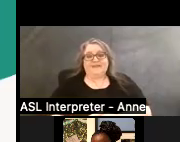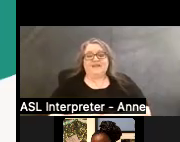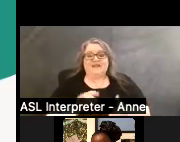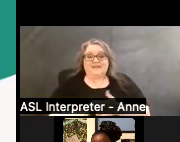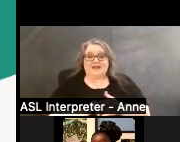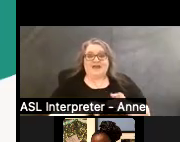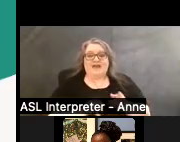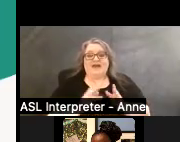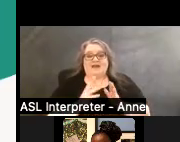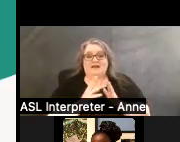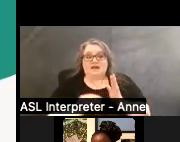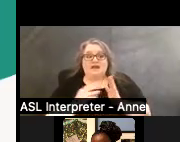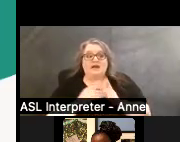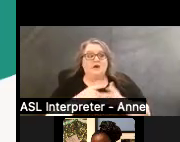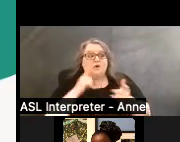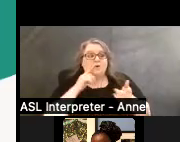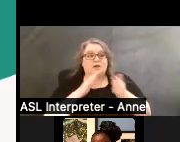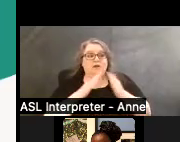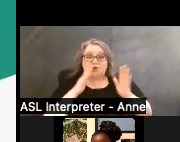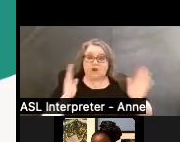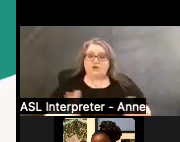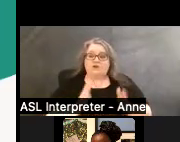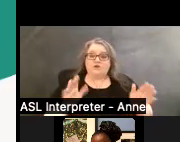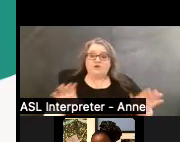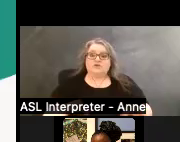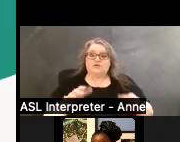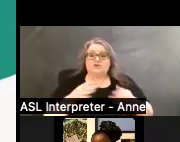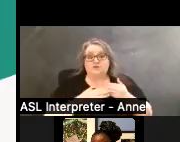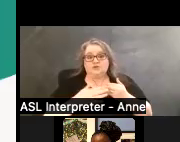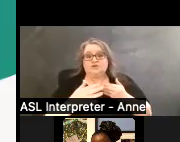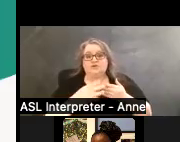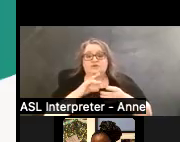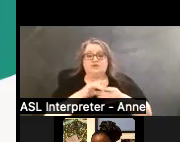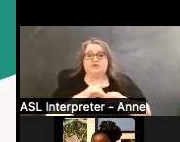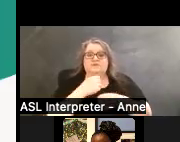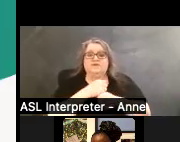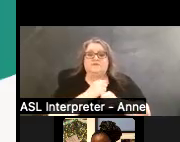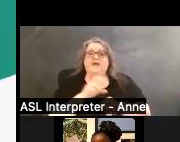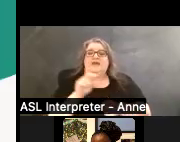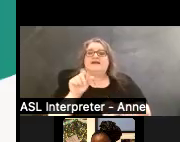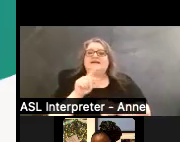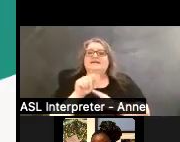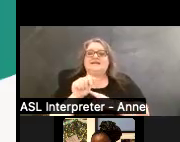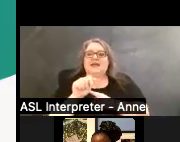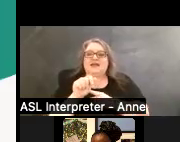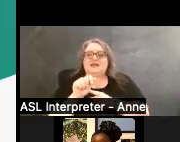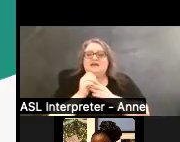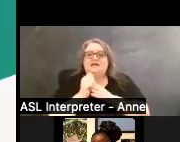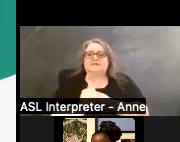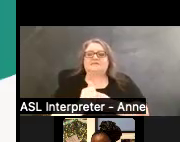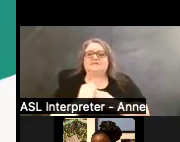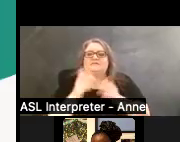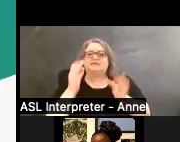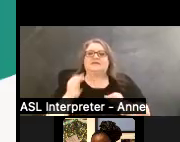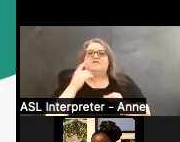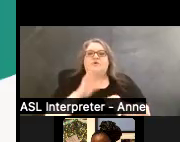echoes what communities are encouraged to do in terms of making data-driven decisions for their